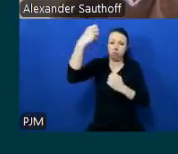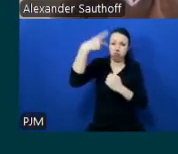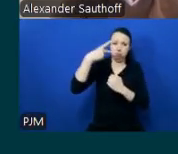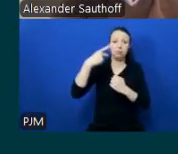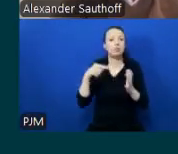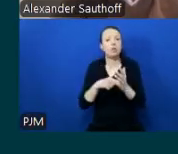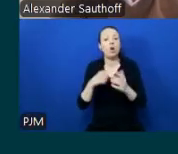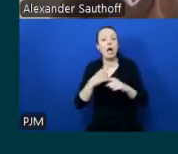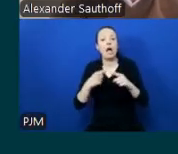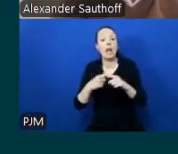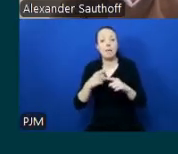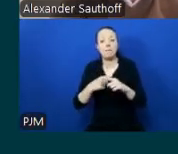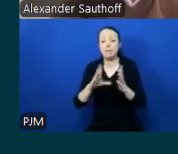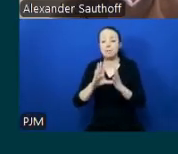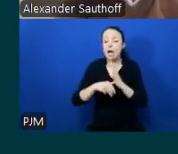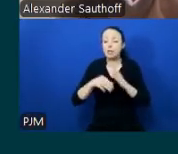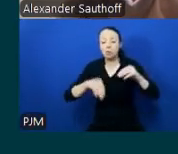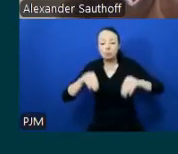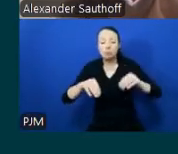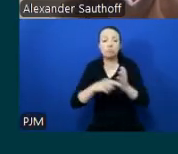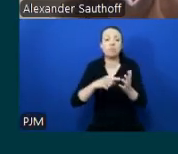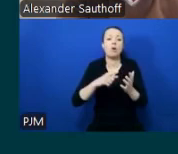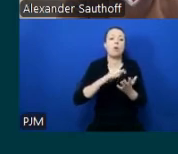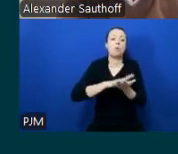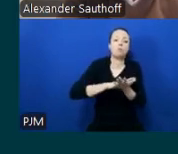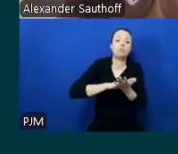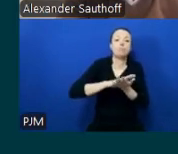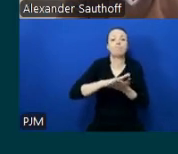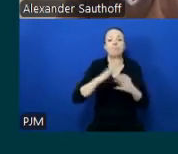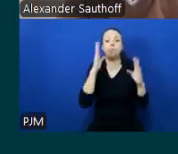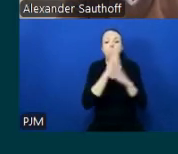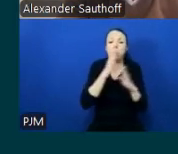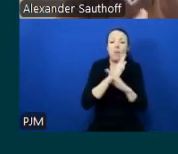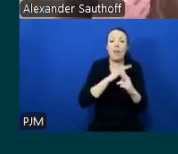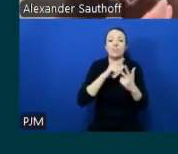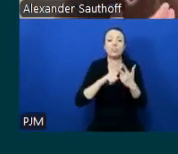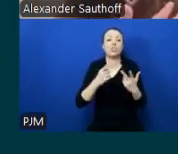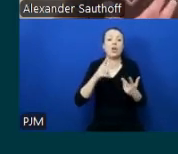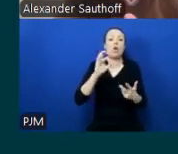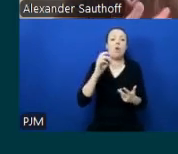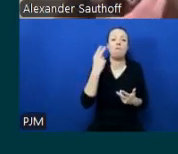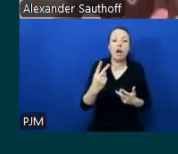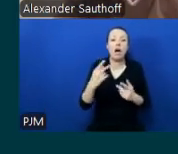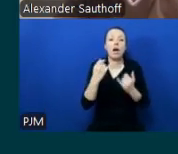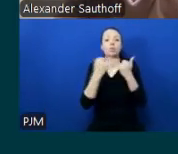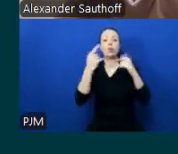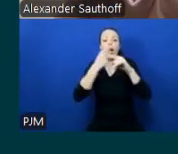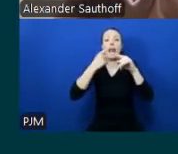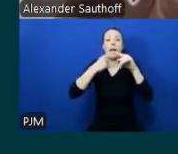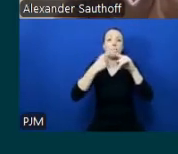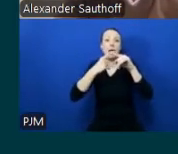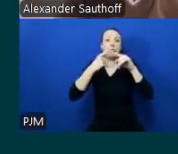air, capturing fine particles that would otherwise be or would otherwise affect our